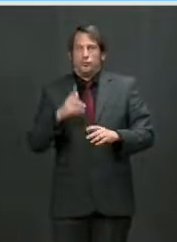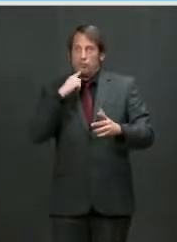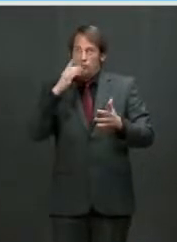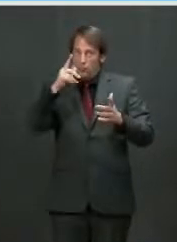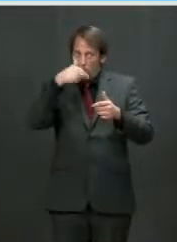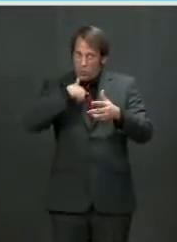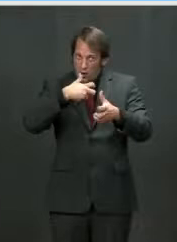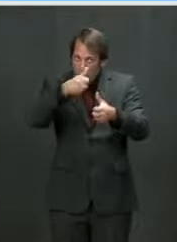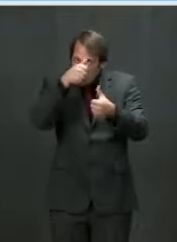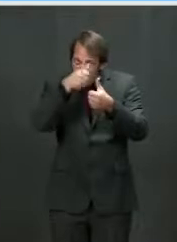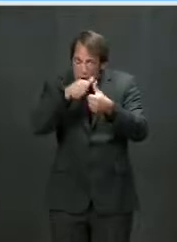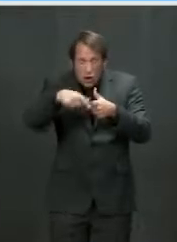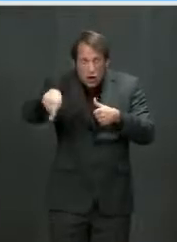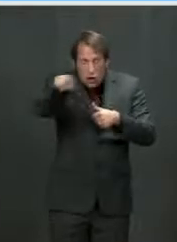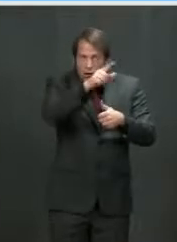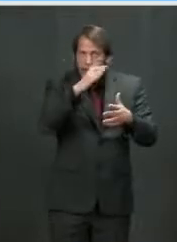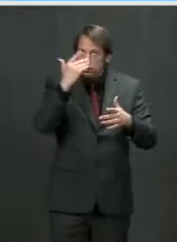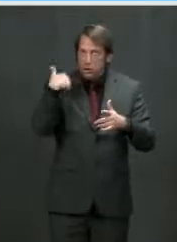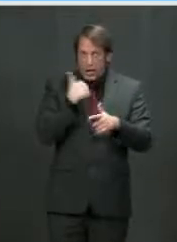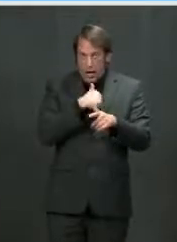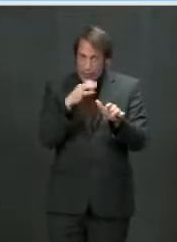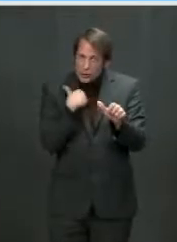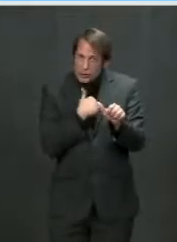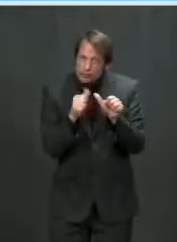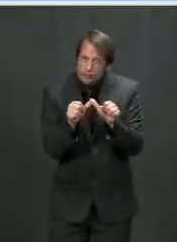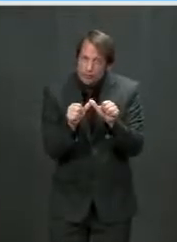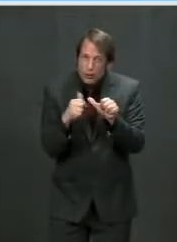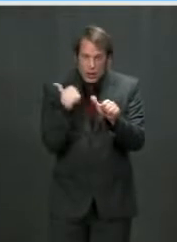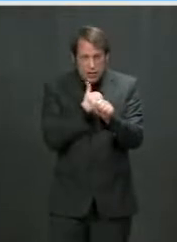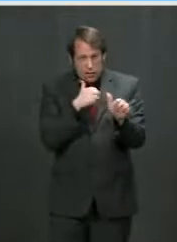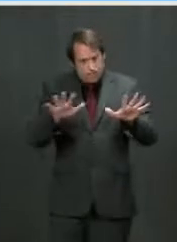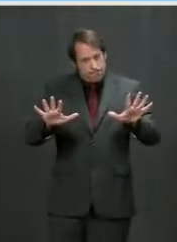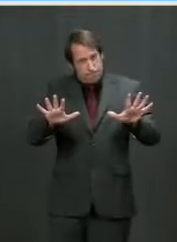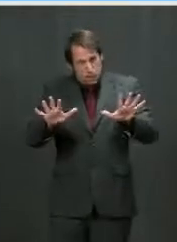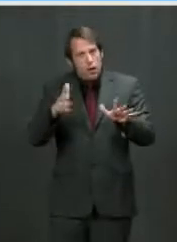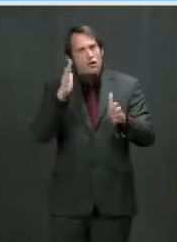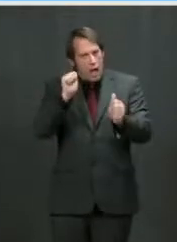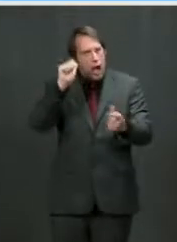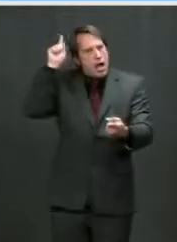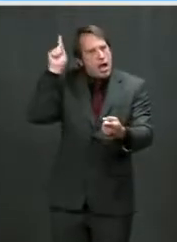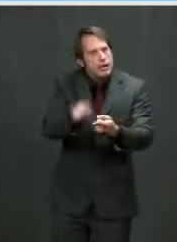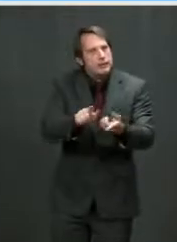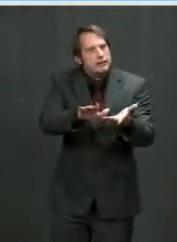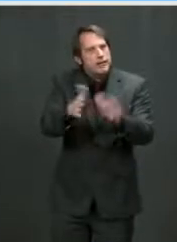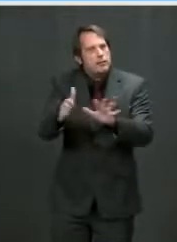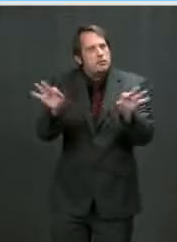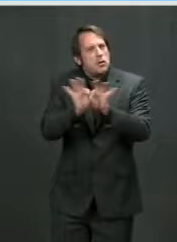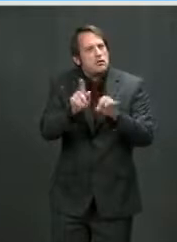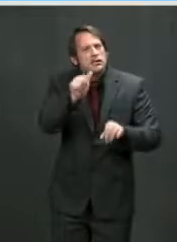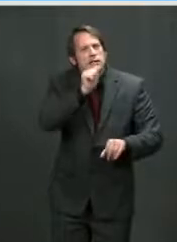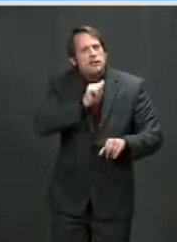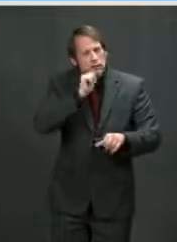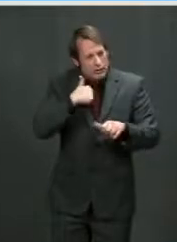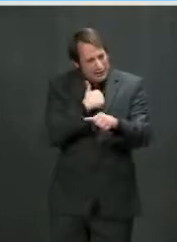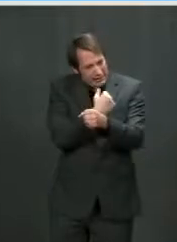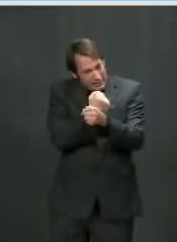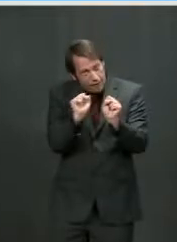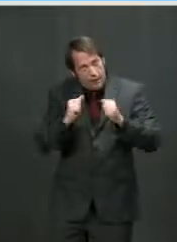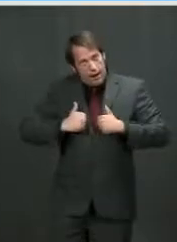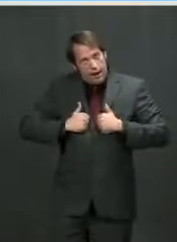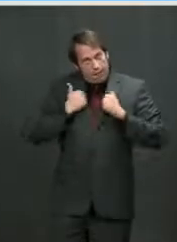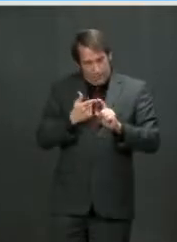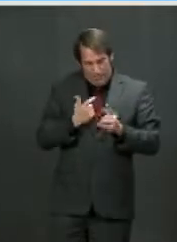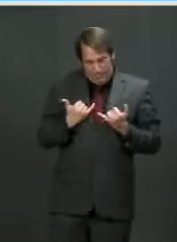misery. If all of us do our part, we can help save lives in April, May, and June. Wear